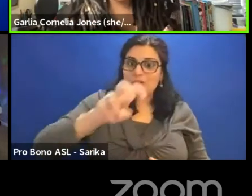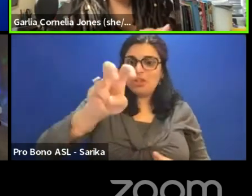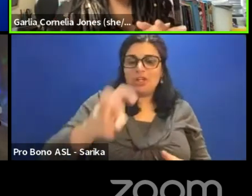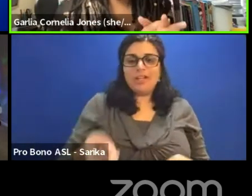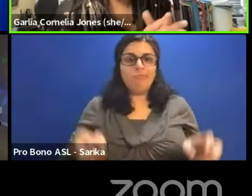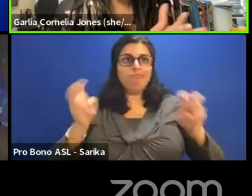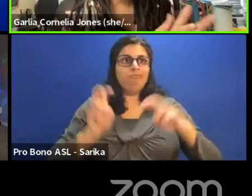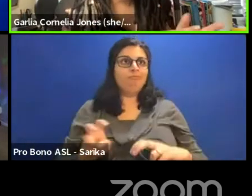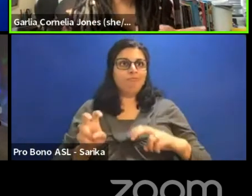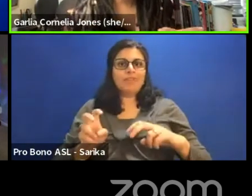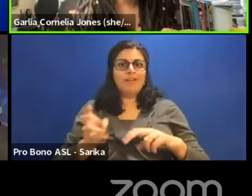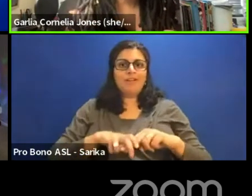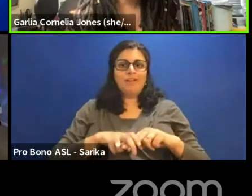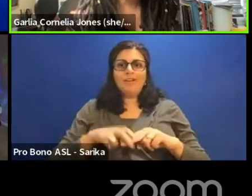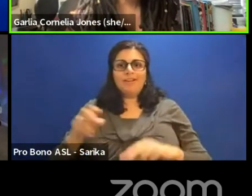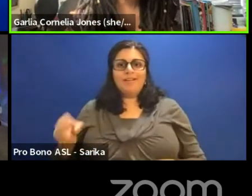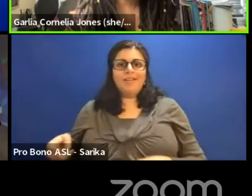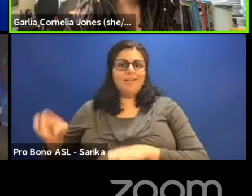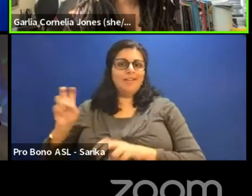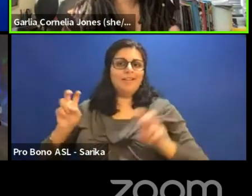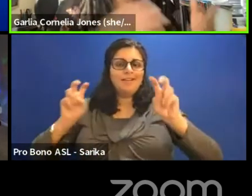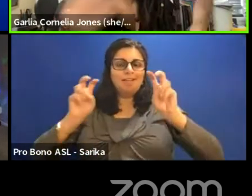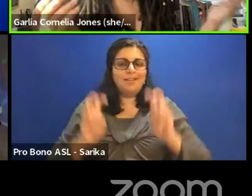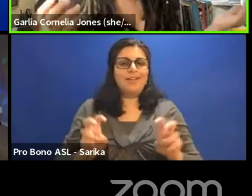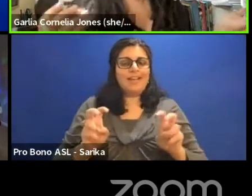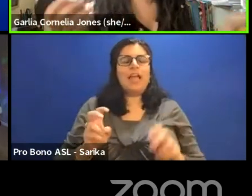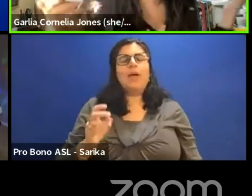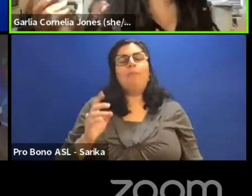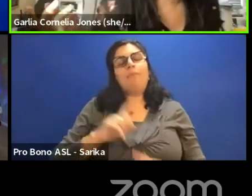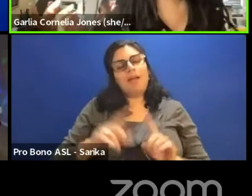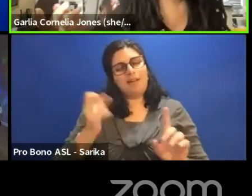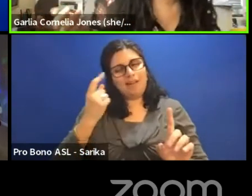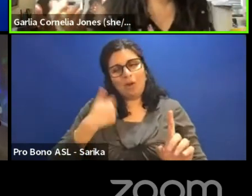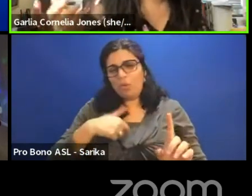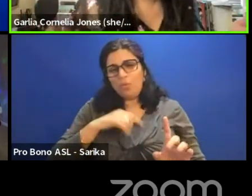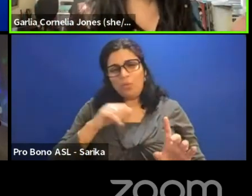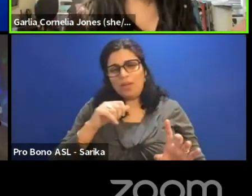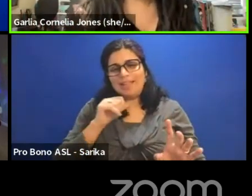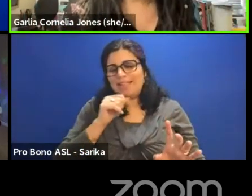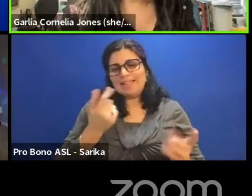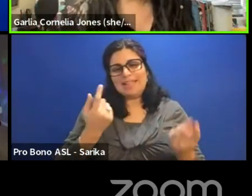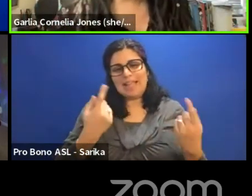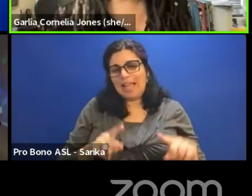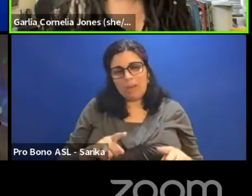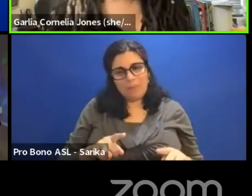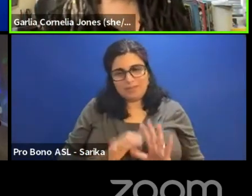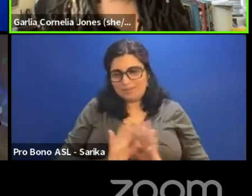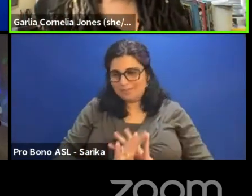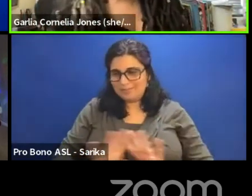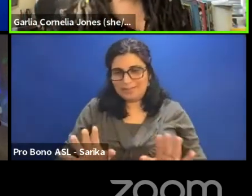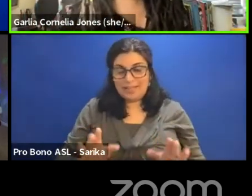know that doesn't happen, because infants don't sit up straight, and they also